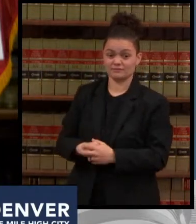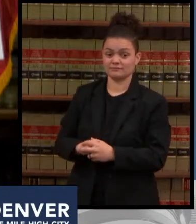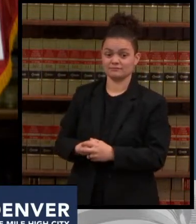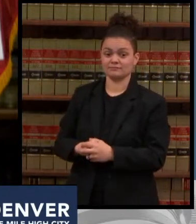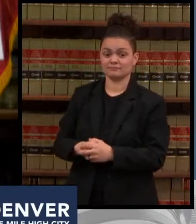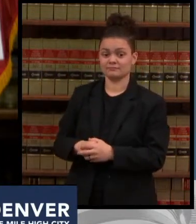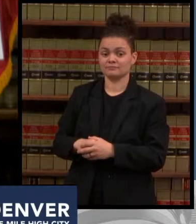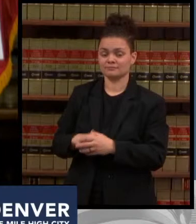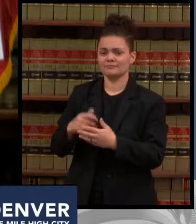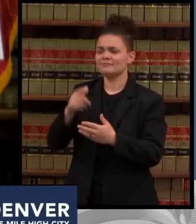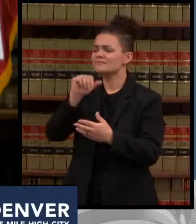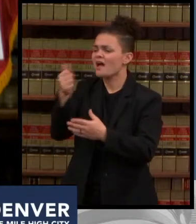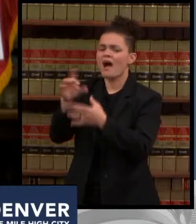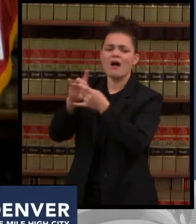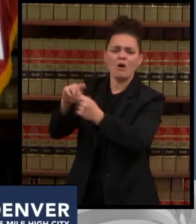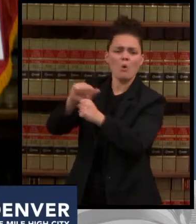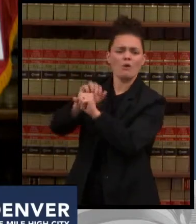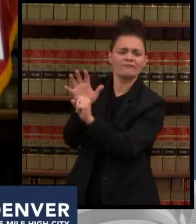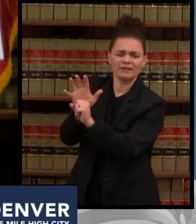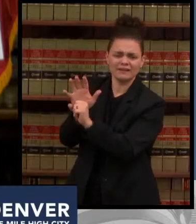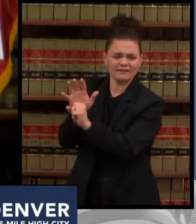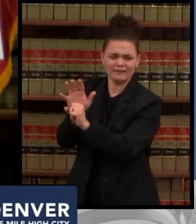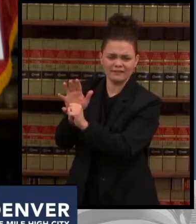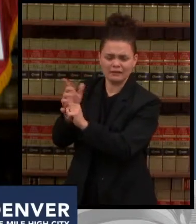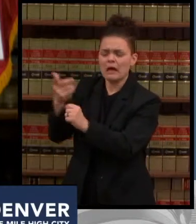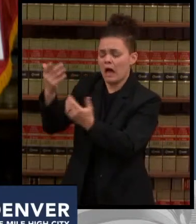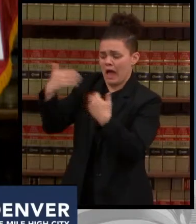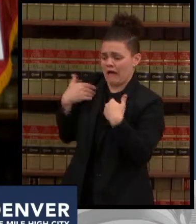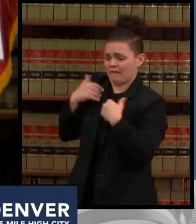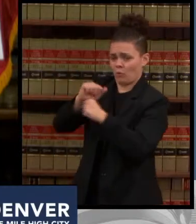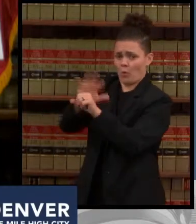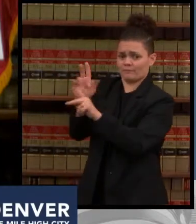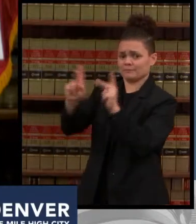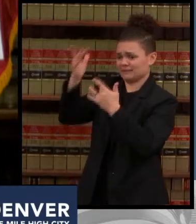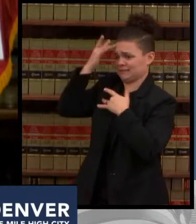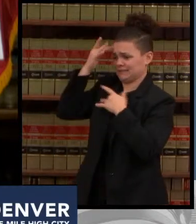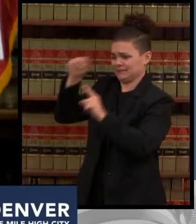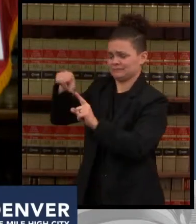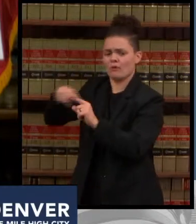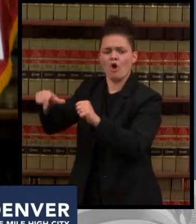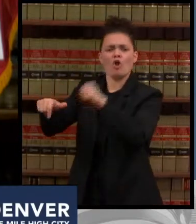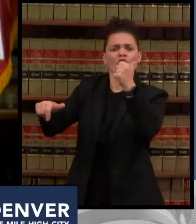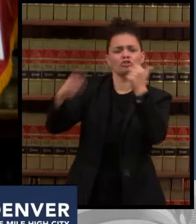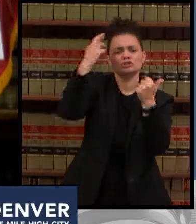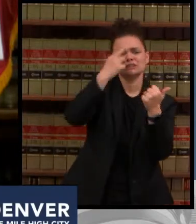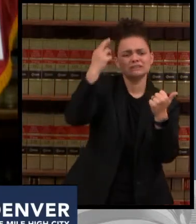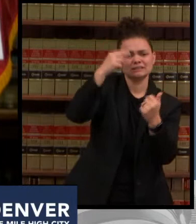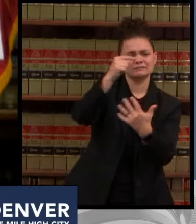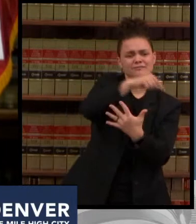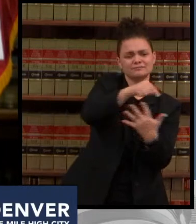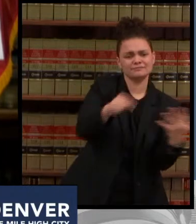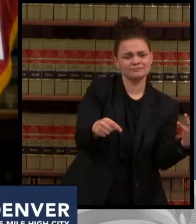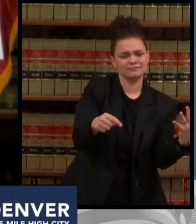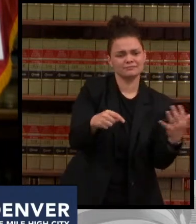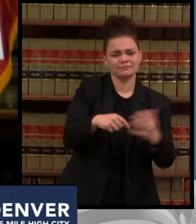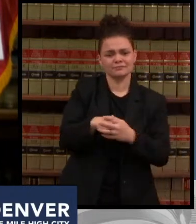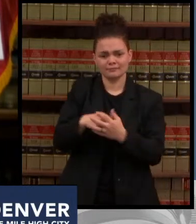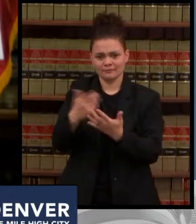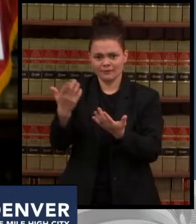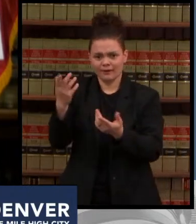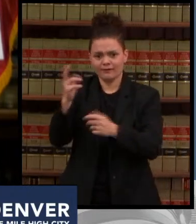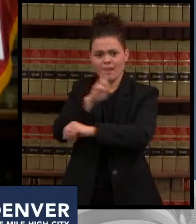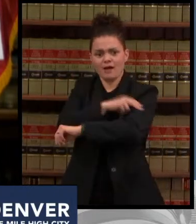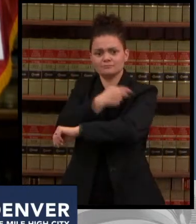COVID patients in all of our hospitals. It's about making sure that we're protecting the ability of hospitals to be able to take care of both COVID and